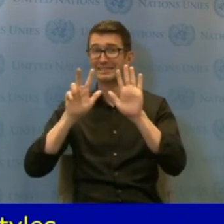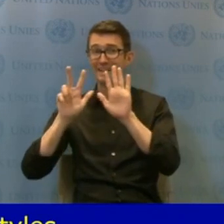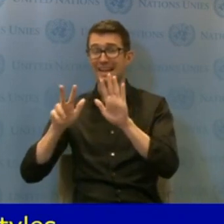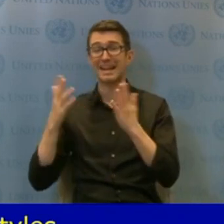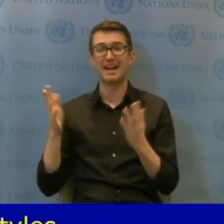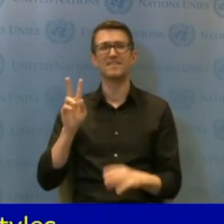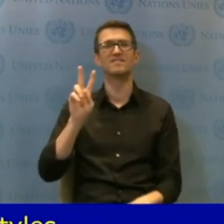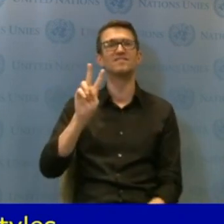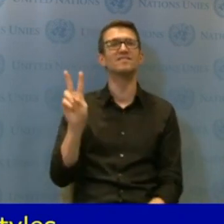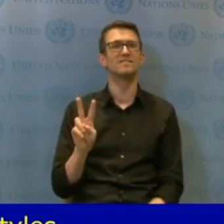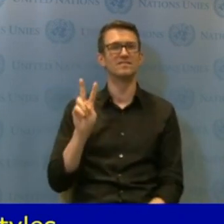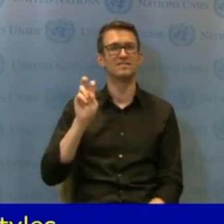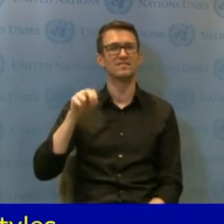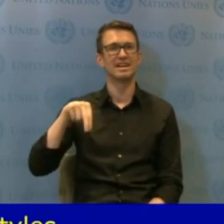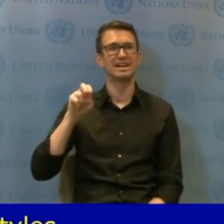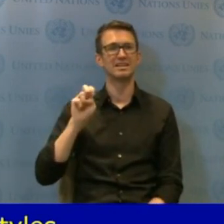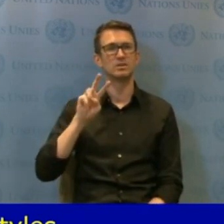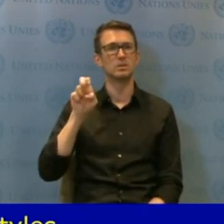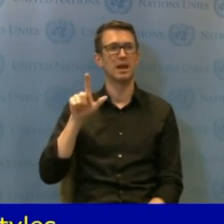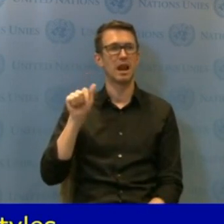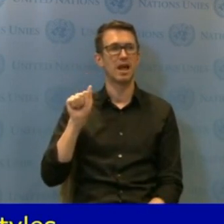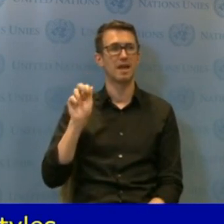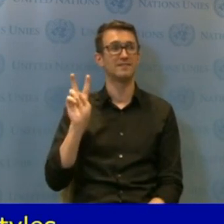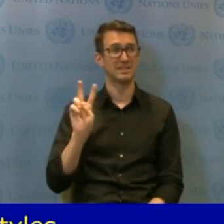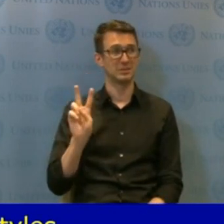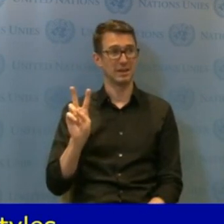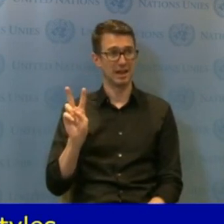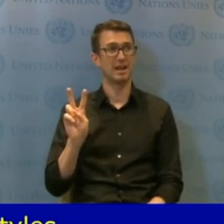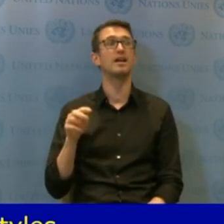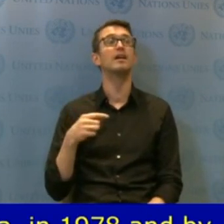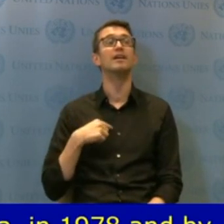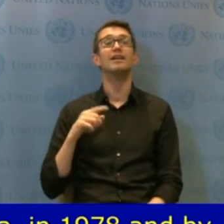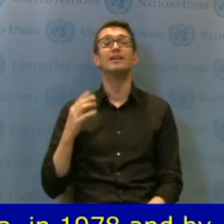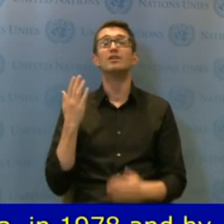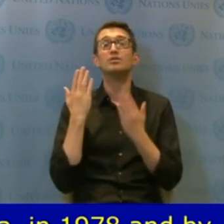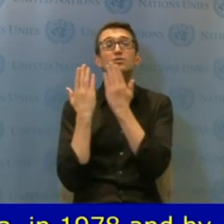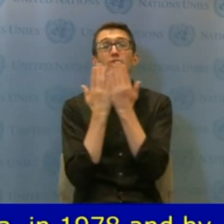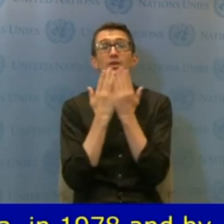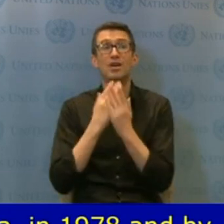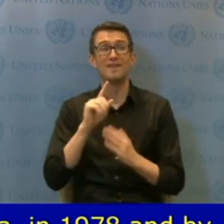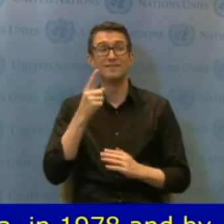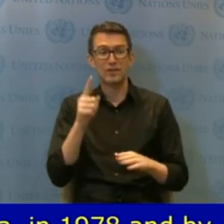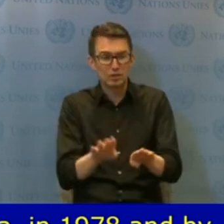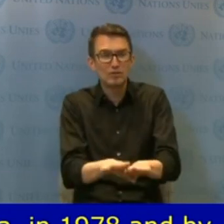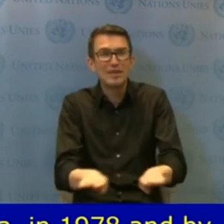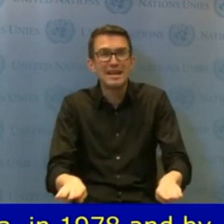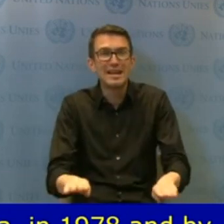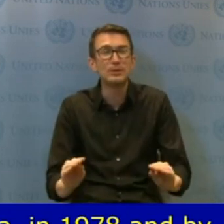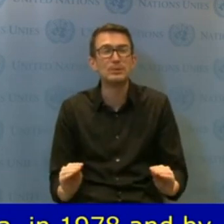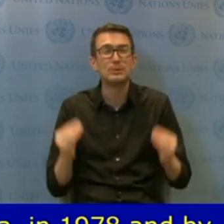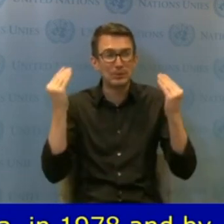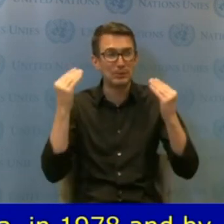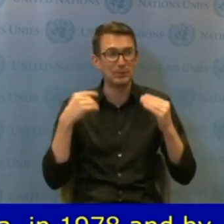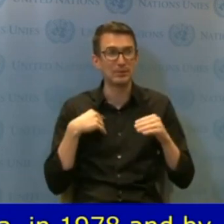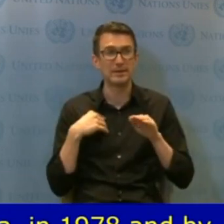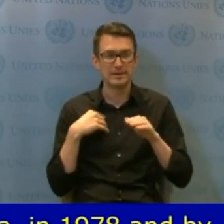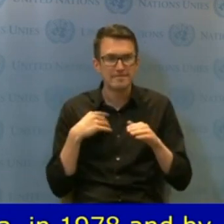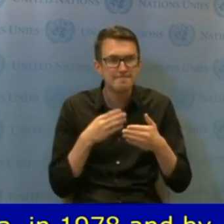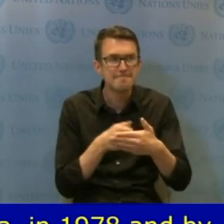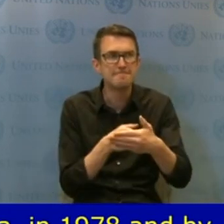would allow me to enroll because the teachers were told that I could not